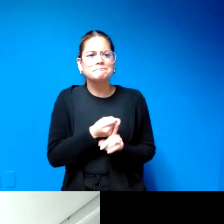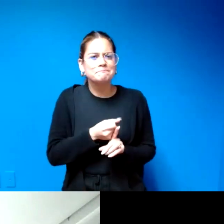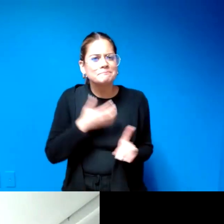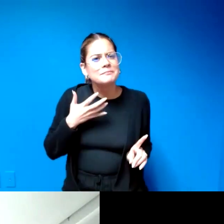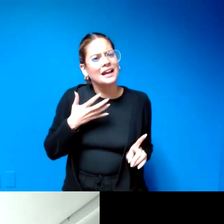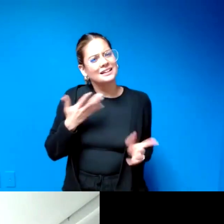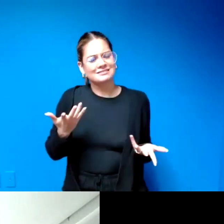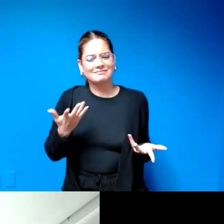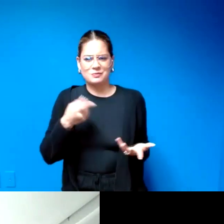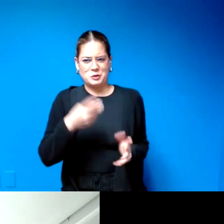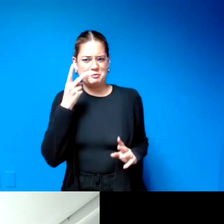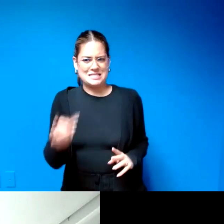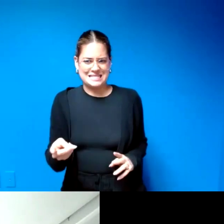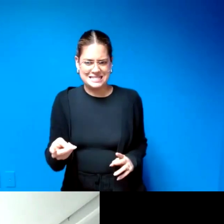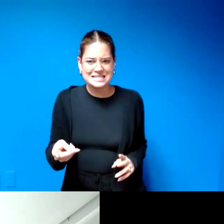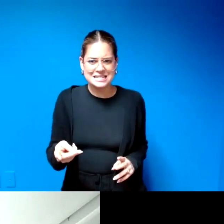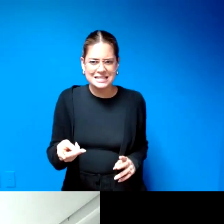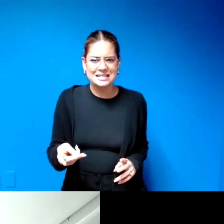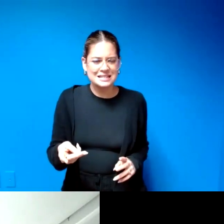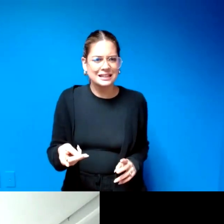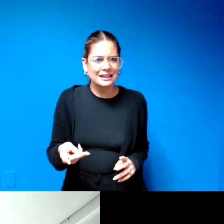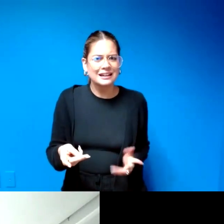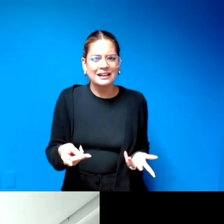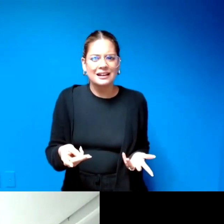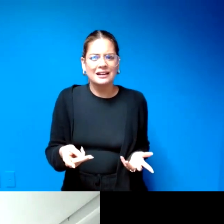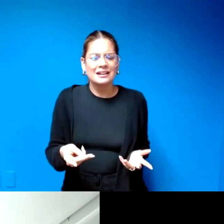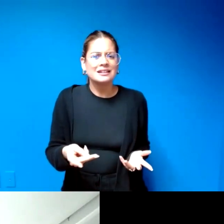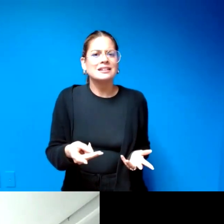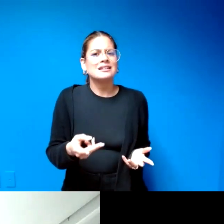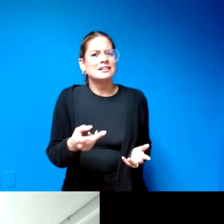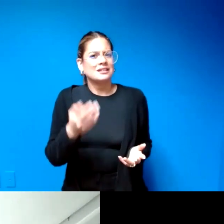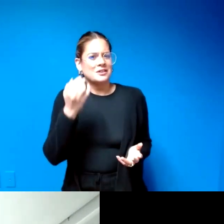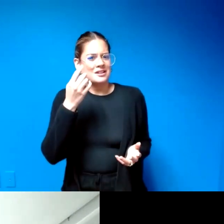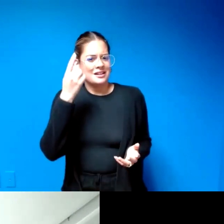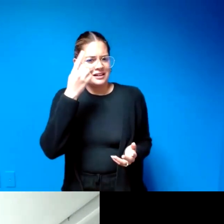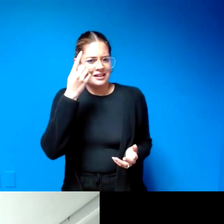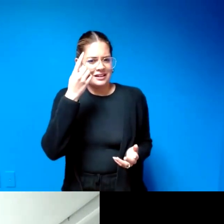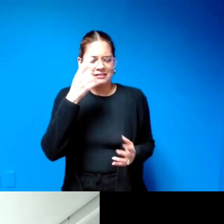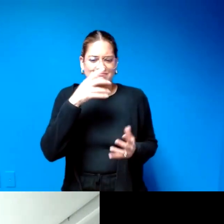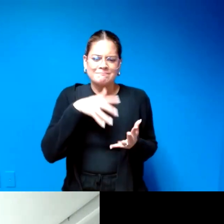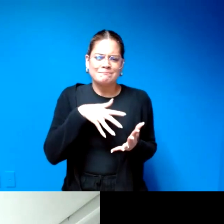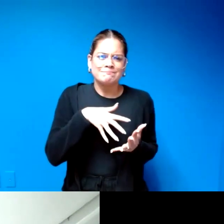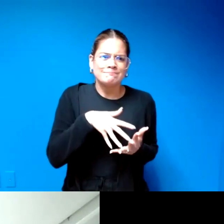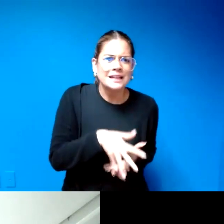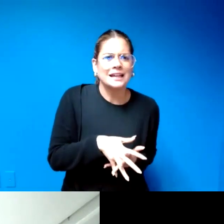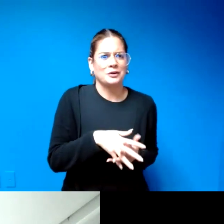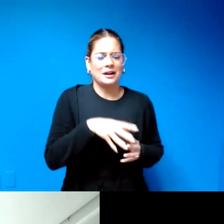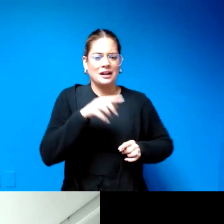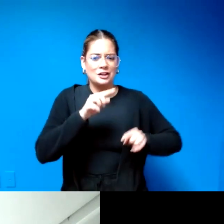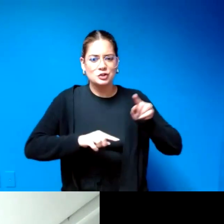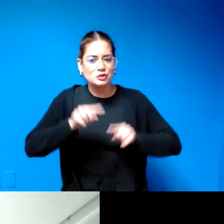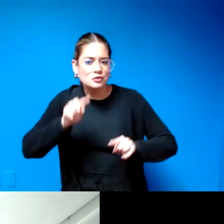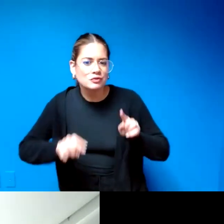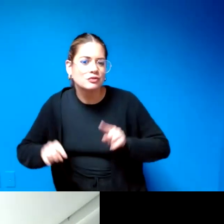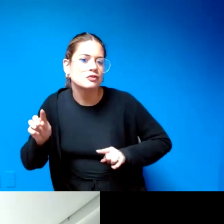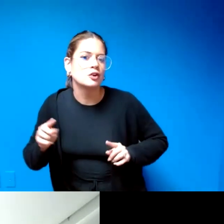about kind of what you see as the first steps in doing that, particularly if you think about integrating diverse voices of lived